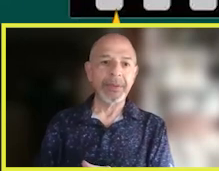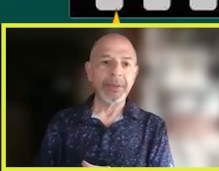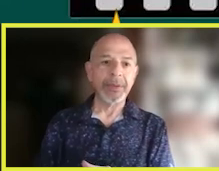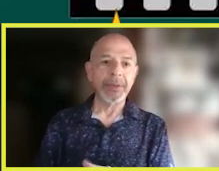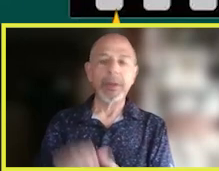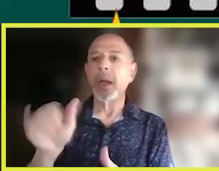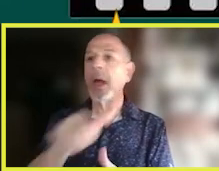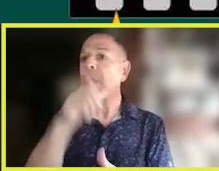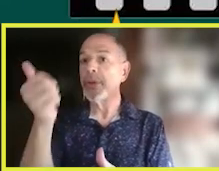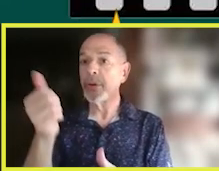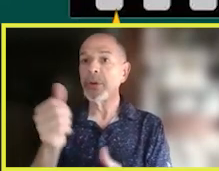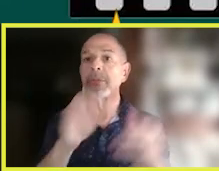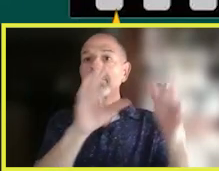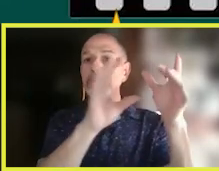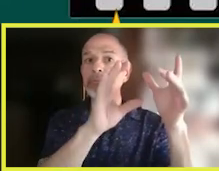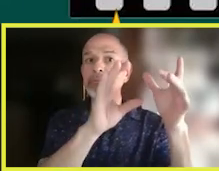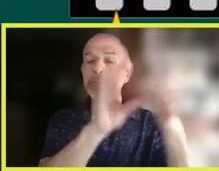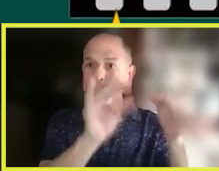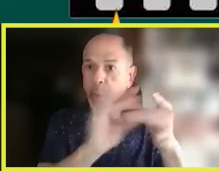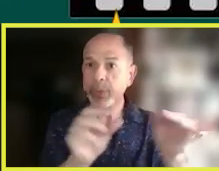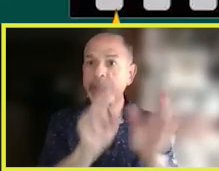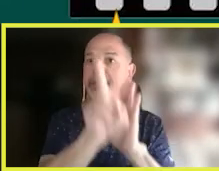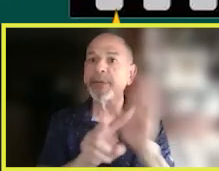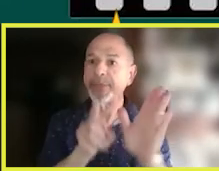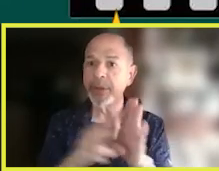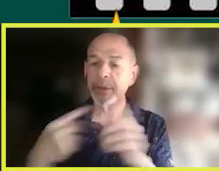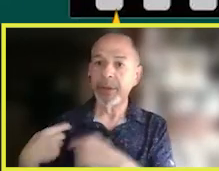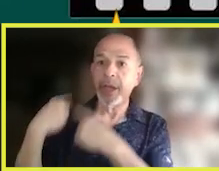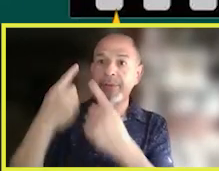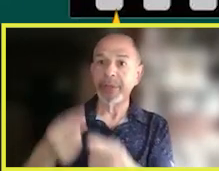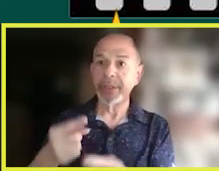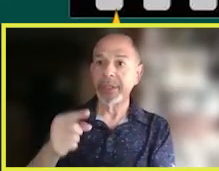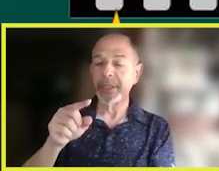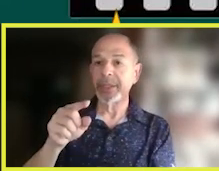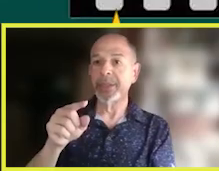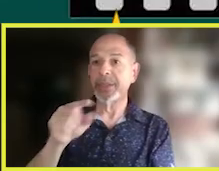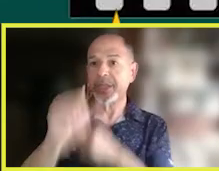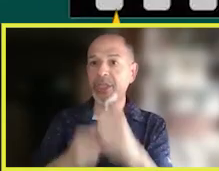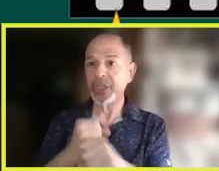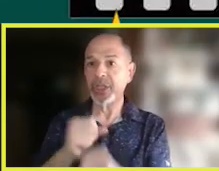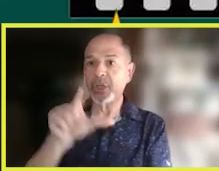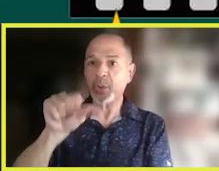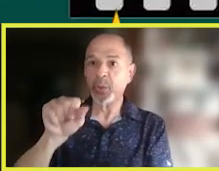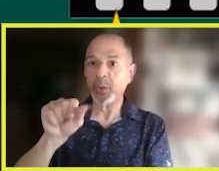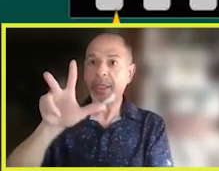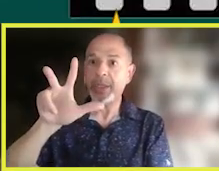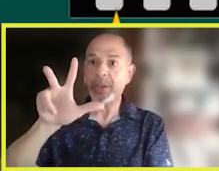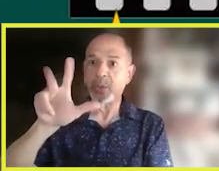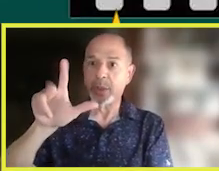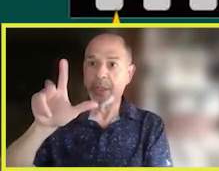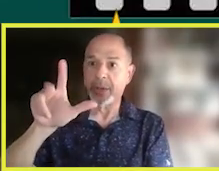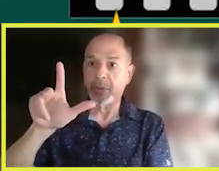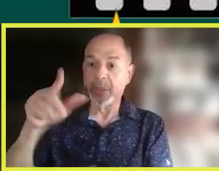webinars that have been posted since August of 2023. Many of you were involved in those